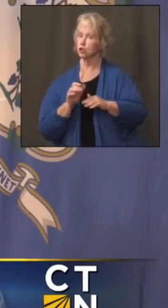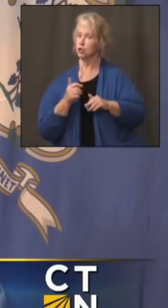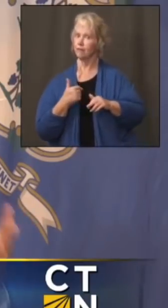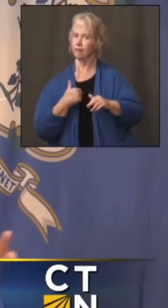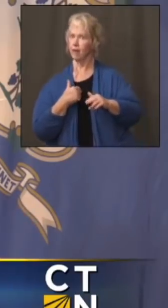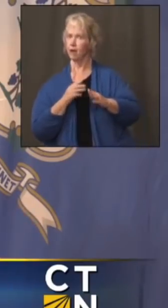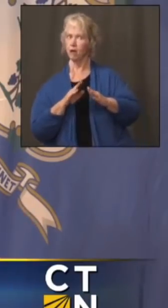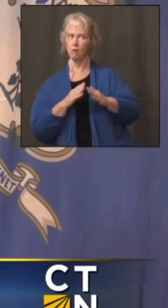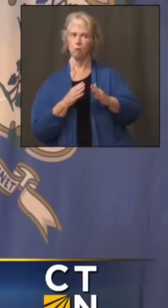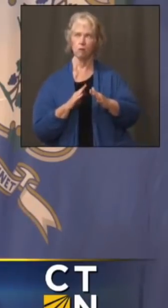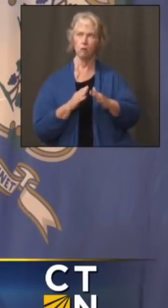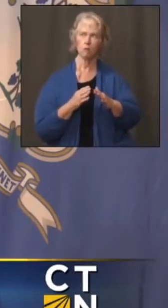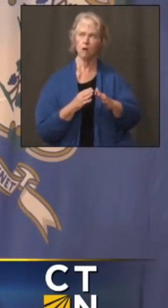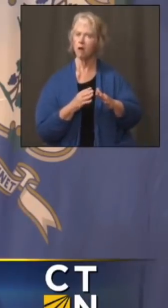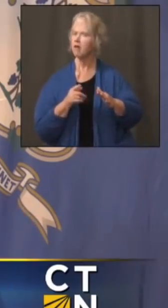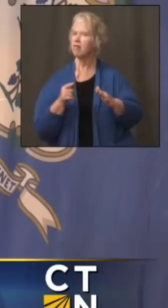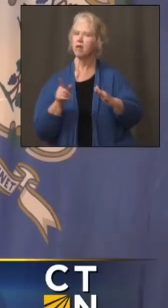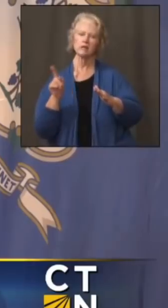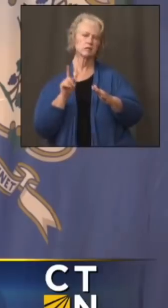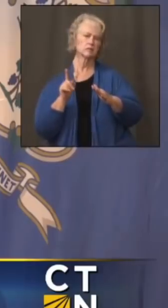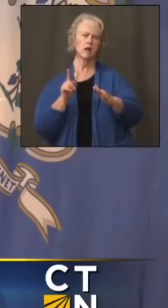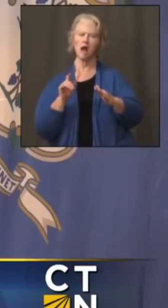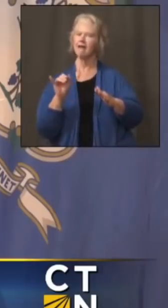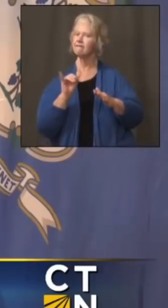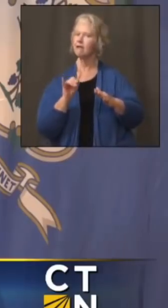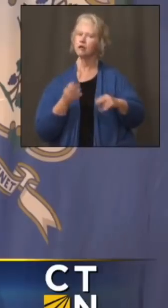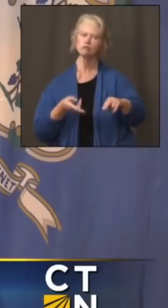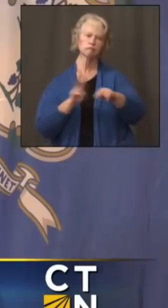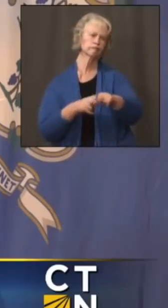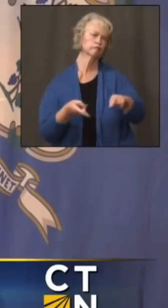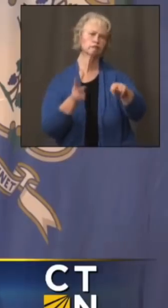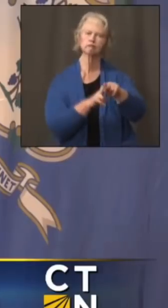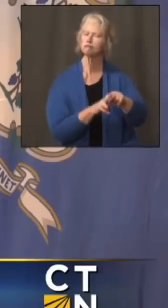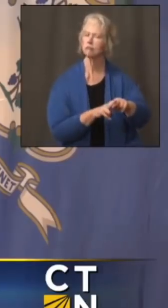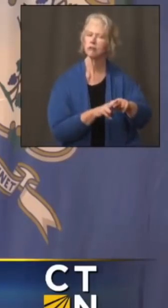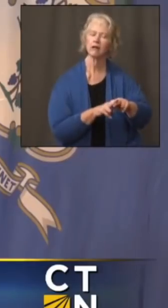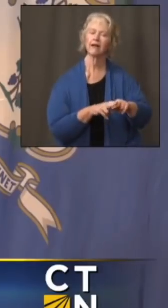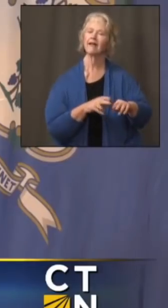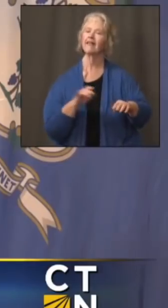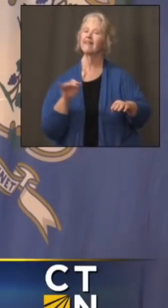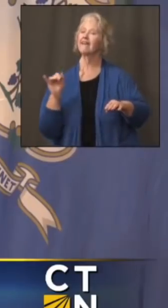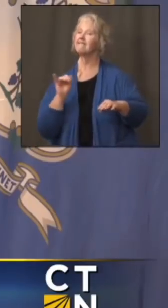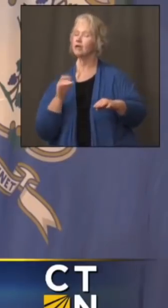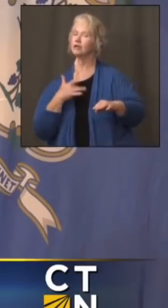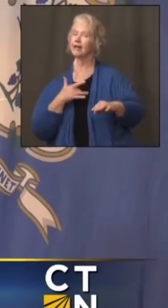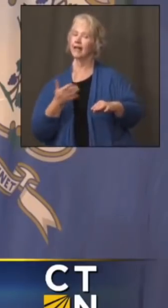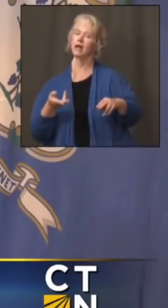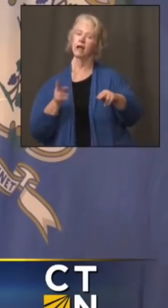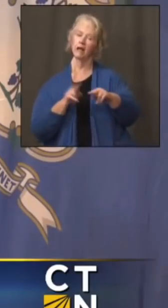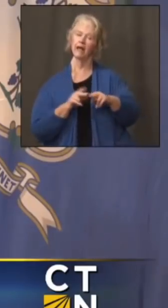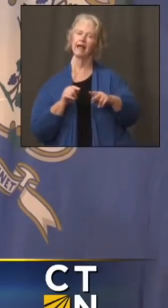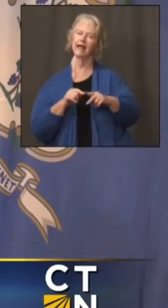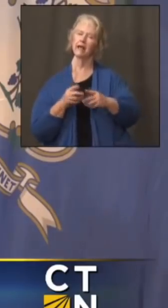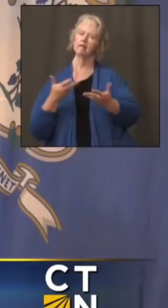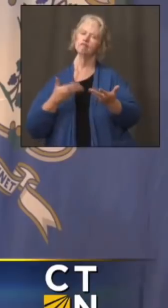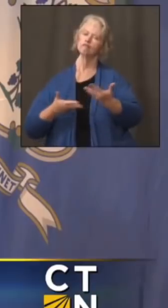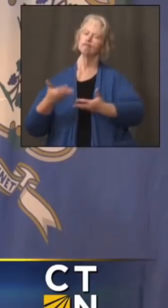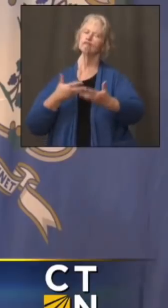to open, are not the places where the infection is likely to be. It's much more likely those informal social